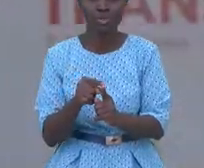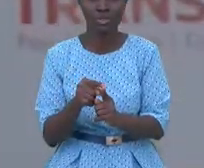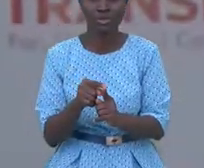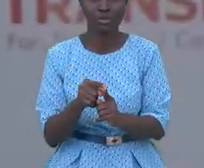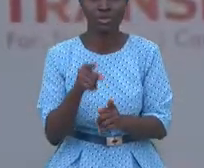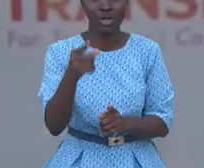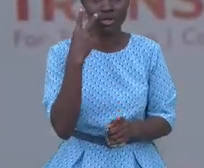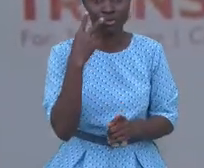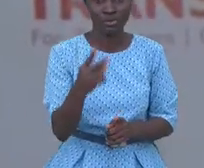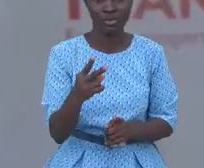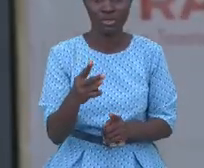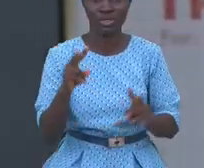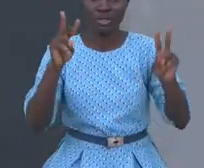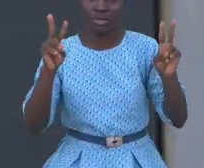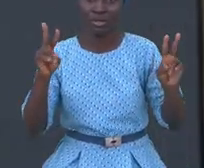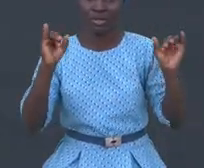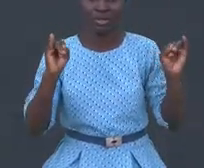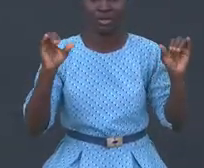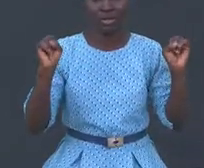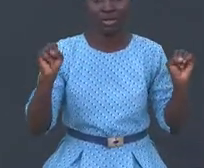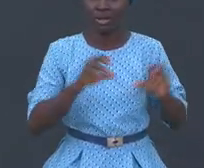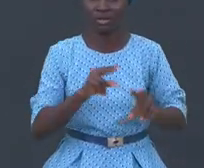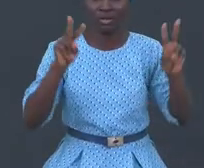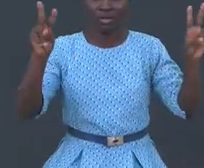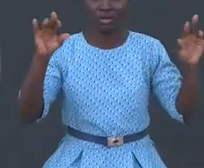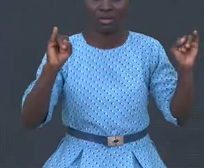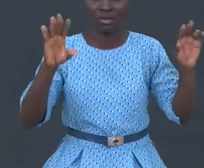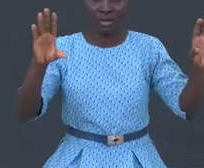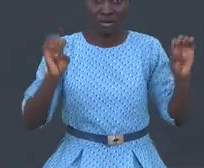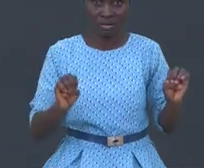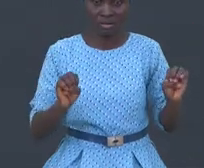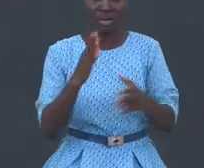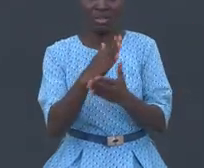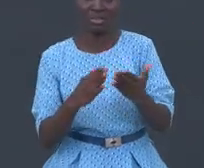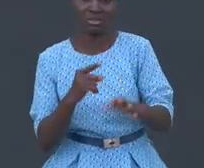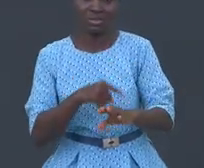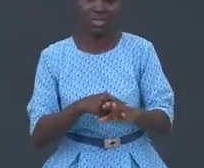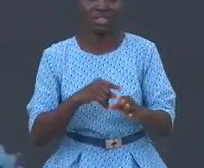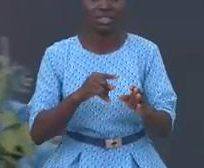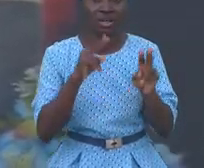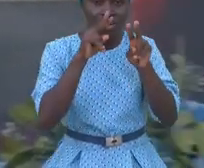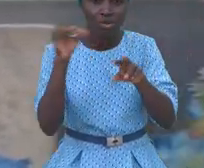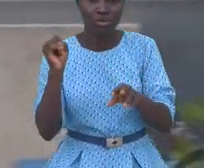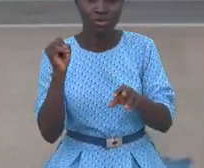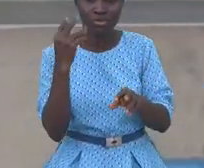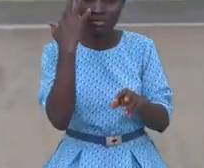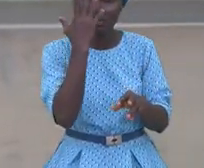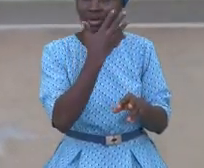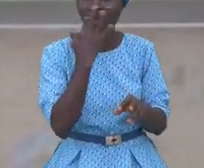vice, sometimes vice looks colorful. Sometimes vice